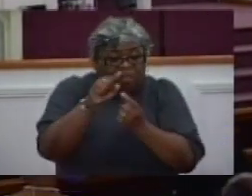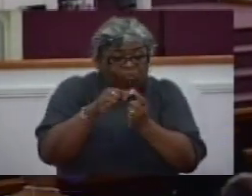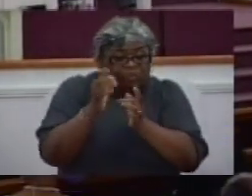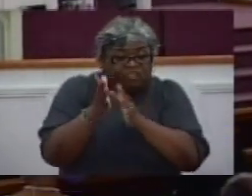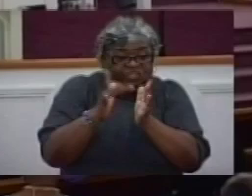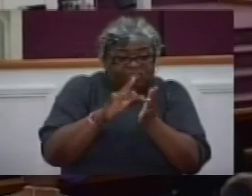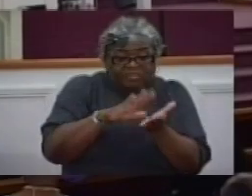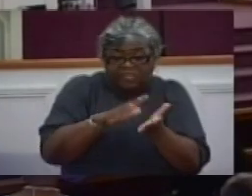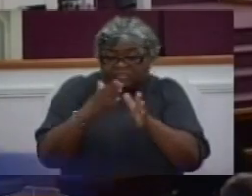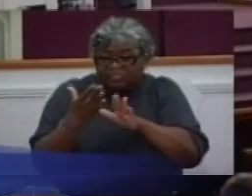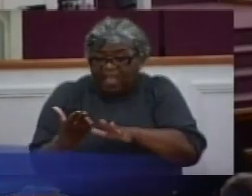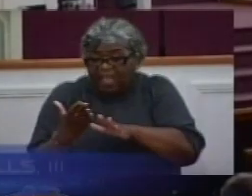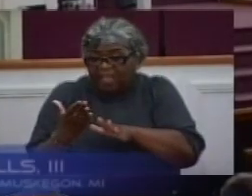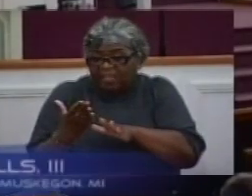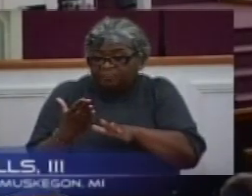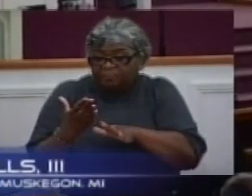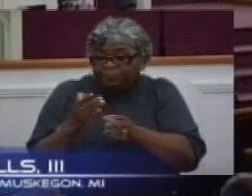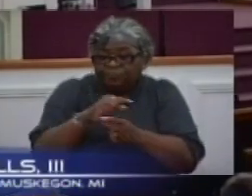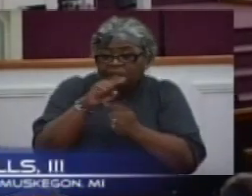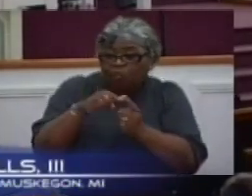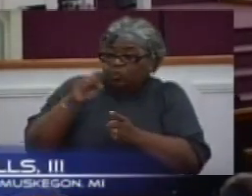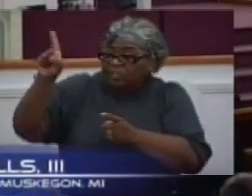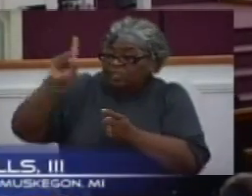Jesus died, tell your neighbor, say,